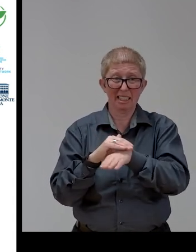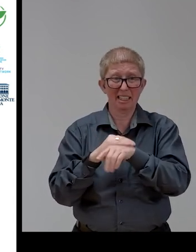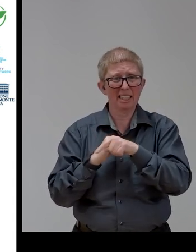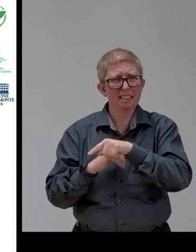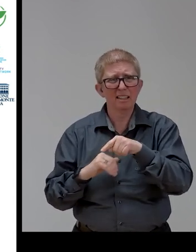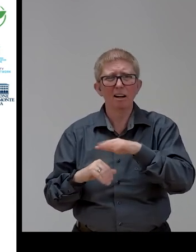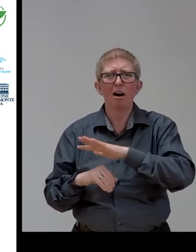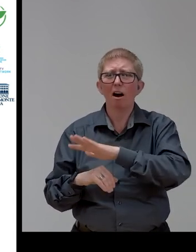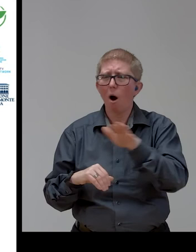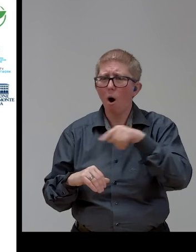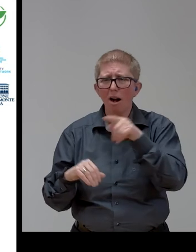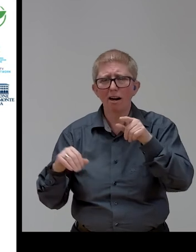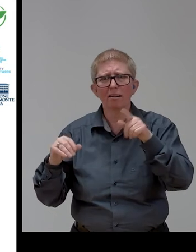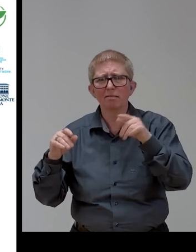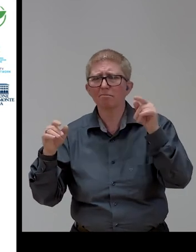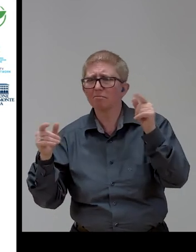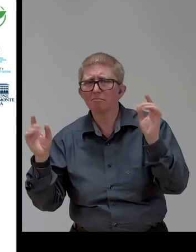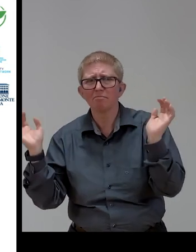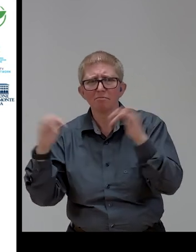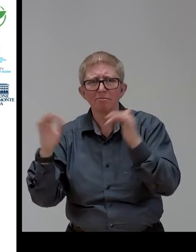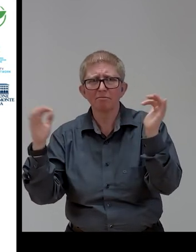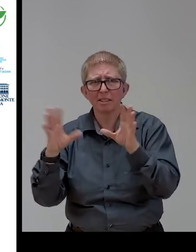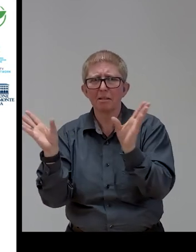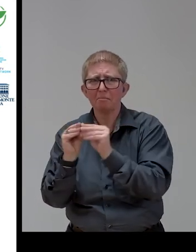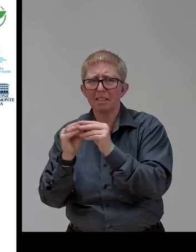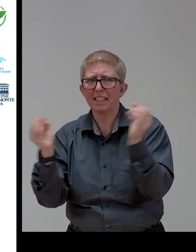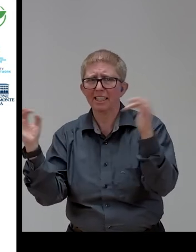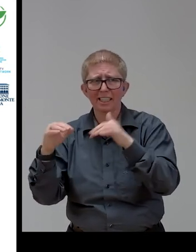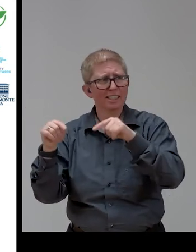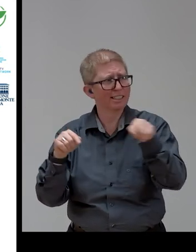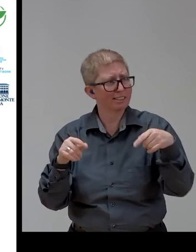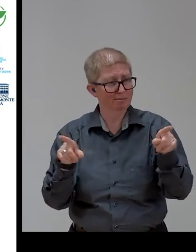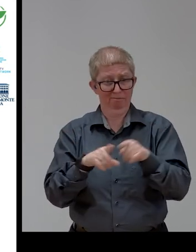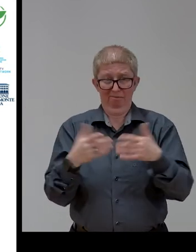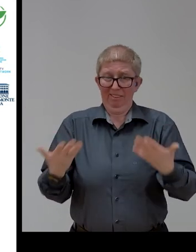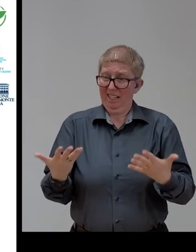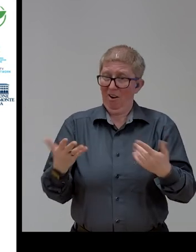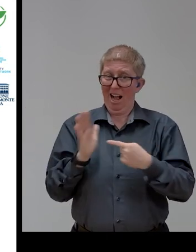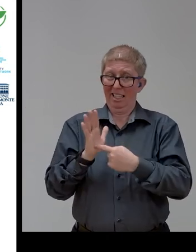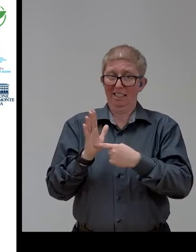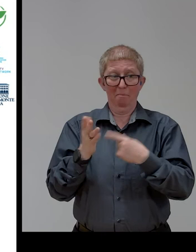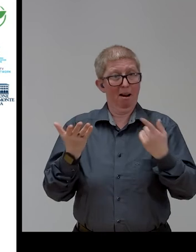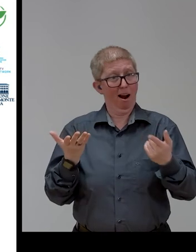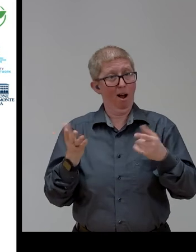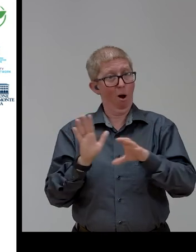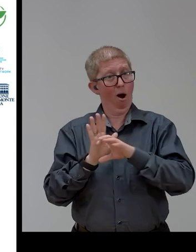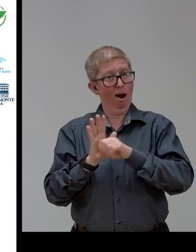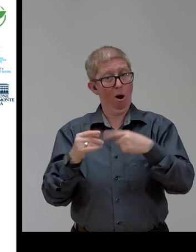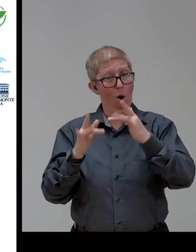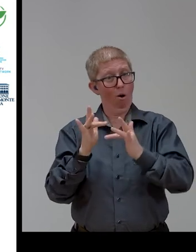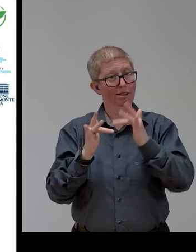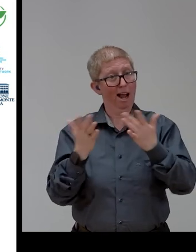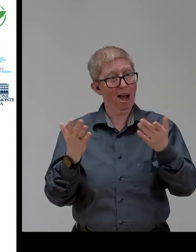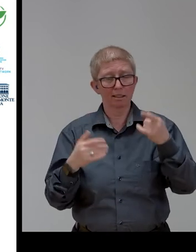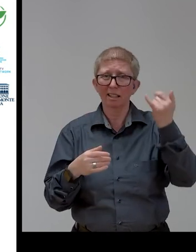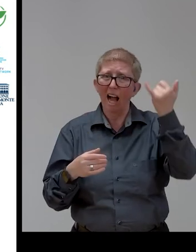events, and especially the ones that are online like this amazing conference, could be a good idea. So